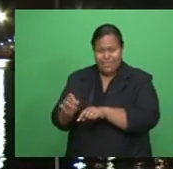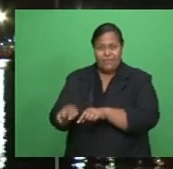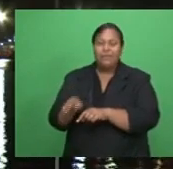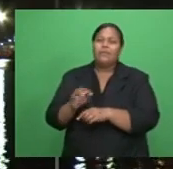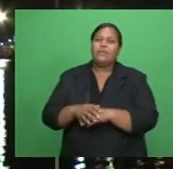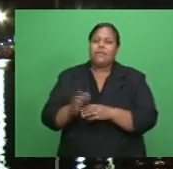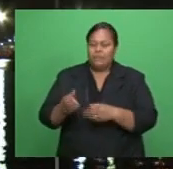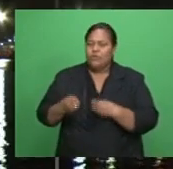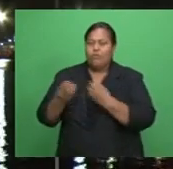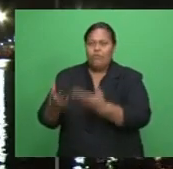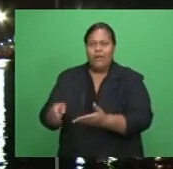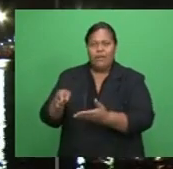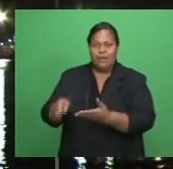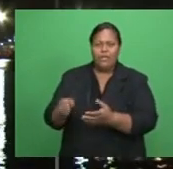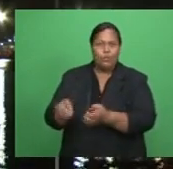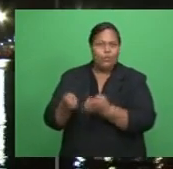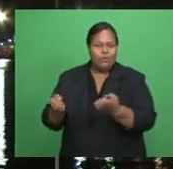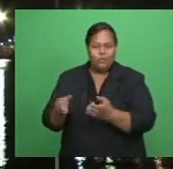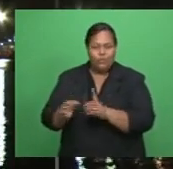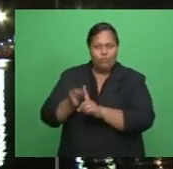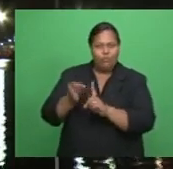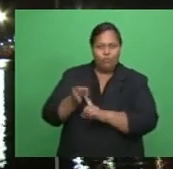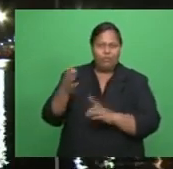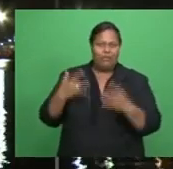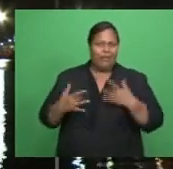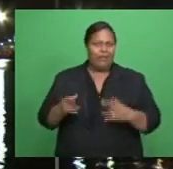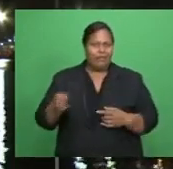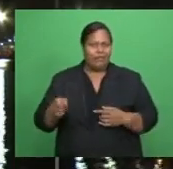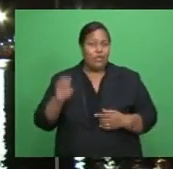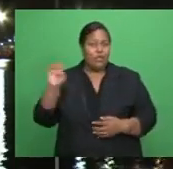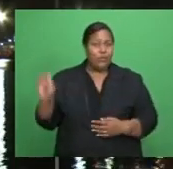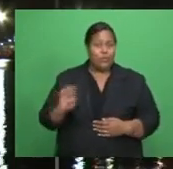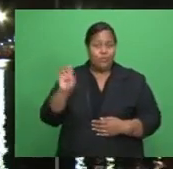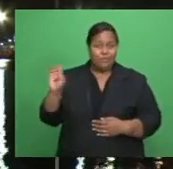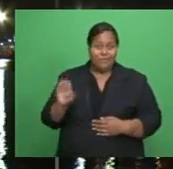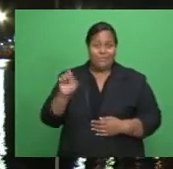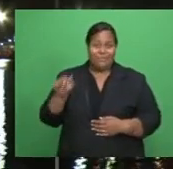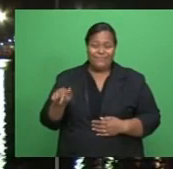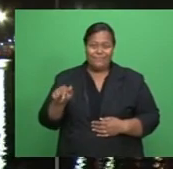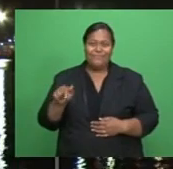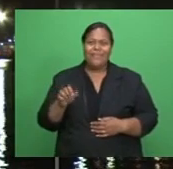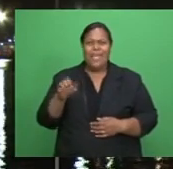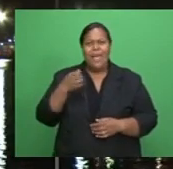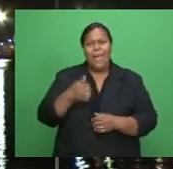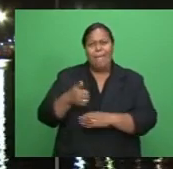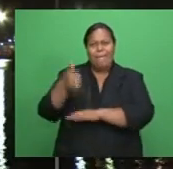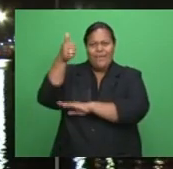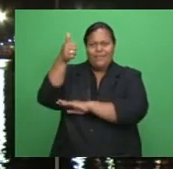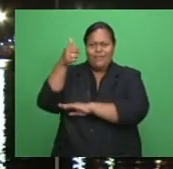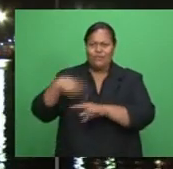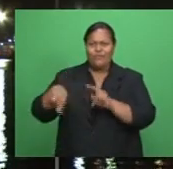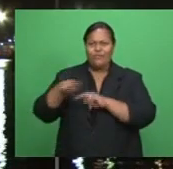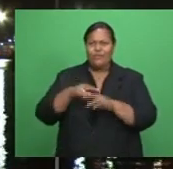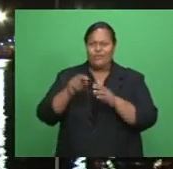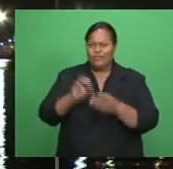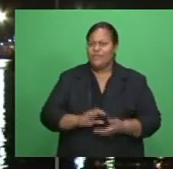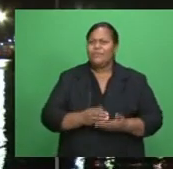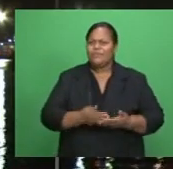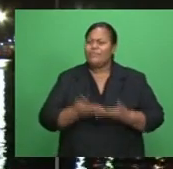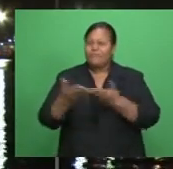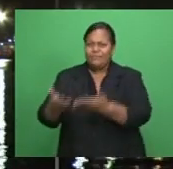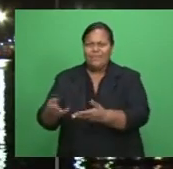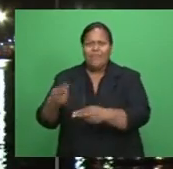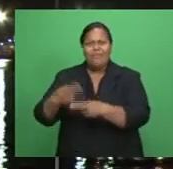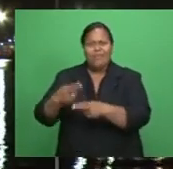food security and disaster preparedness. European Union Ambassador to Fiji Sujiro Seam handed over an irrigation system,